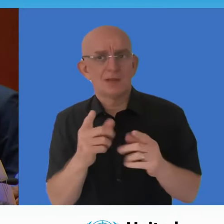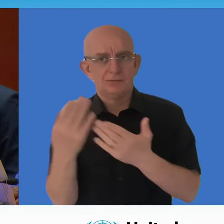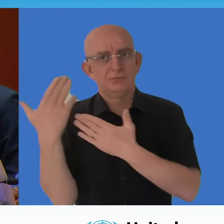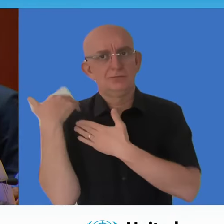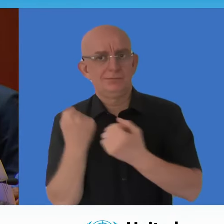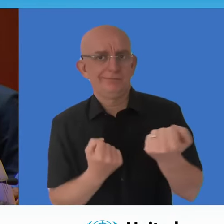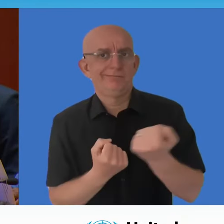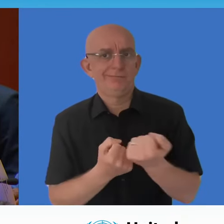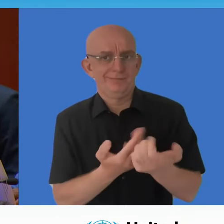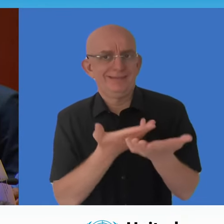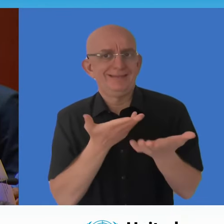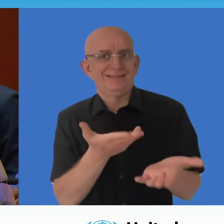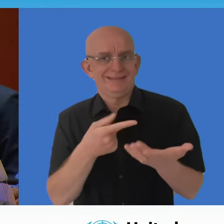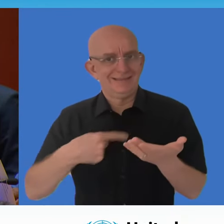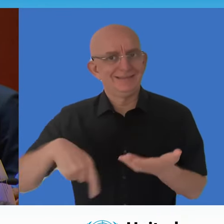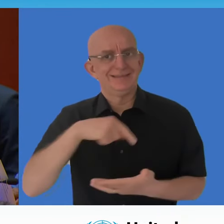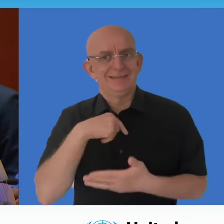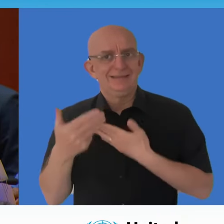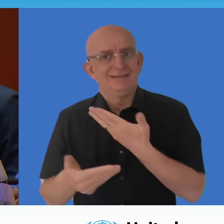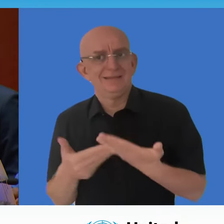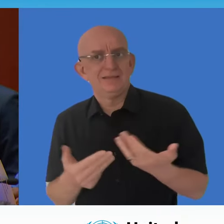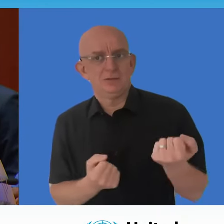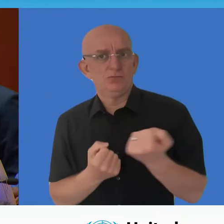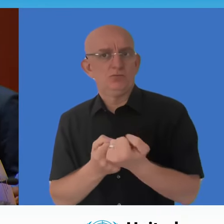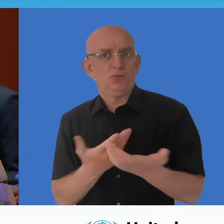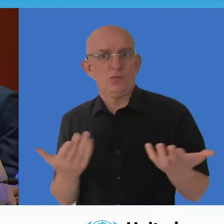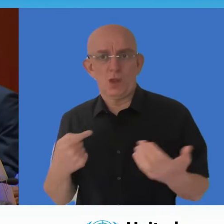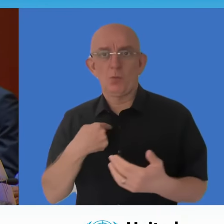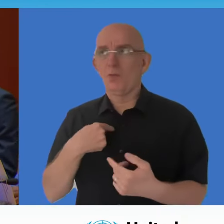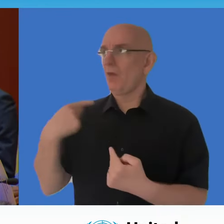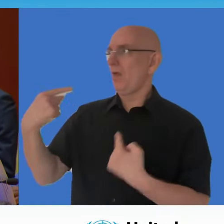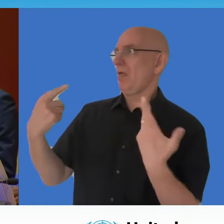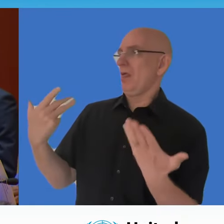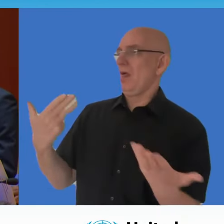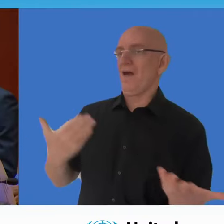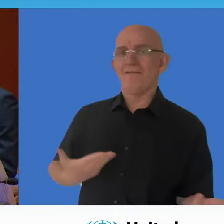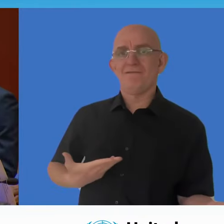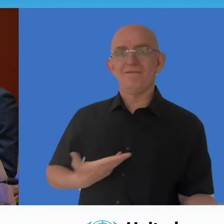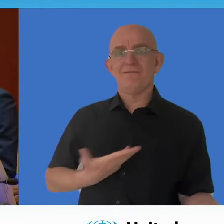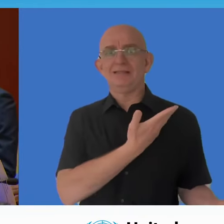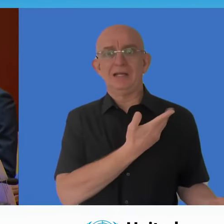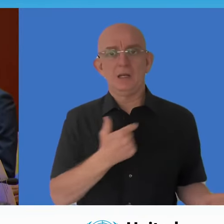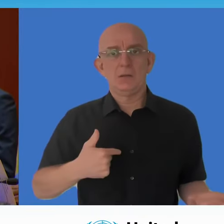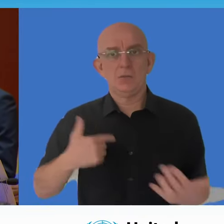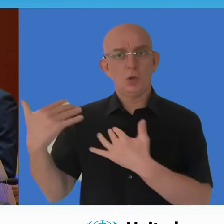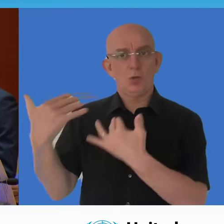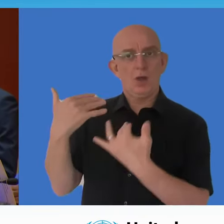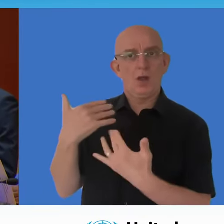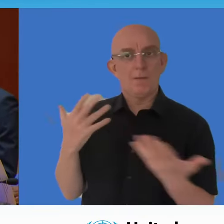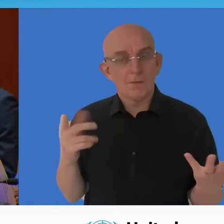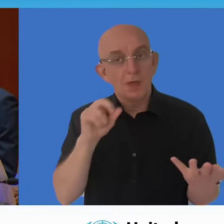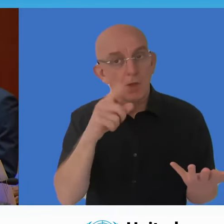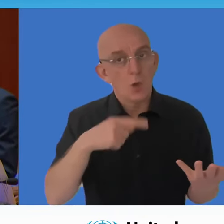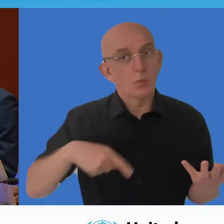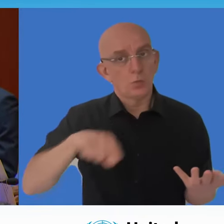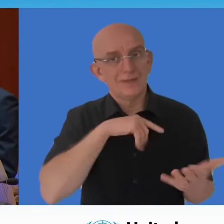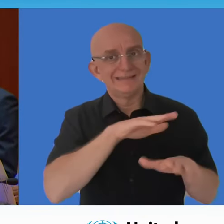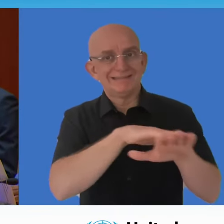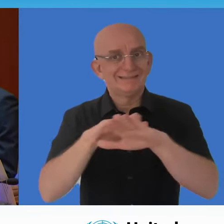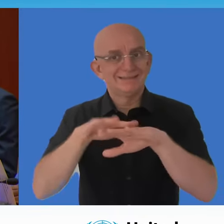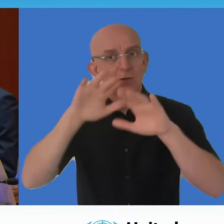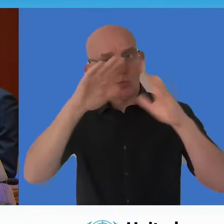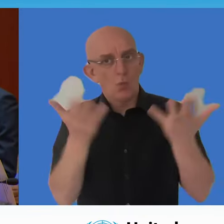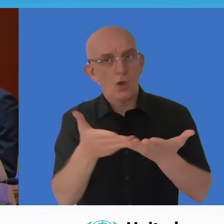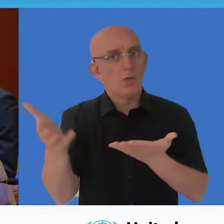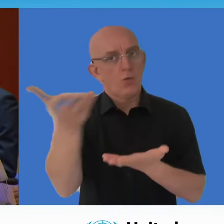war. We also are change makers, and we call youth worldwide to unite with us. We are only as strong as we are united,